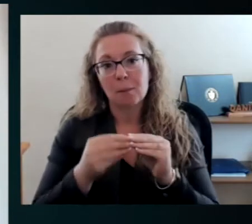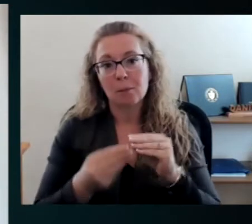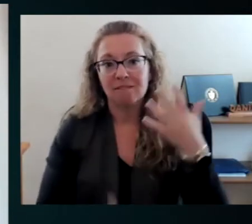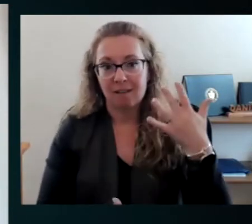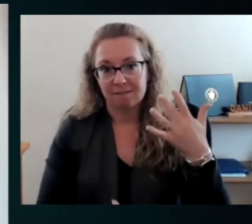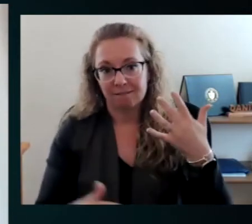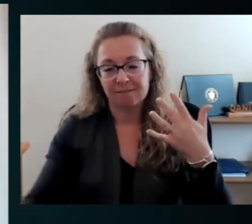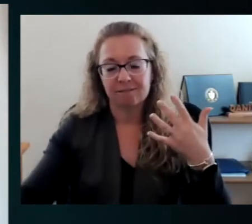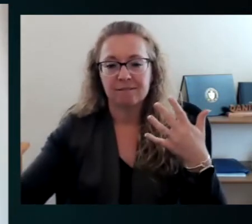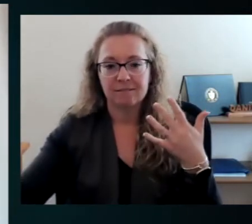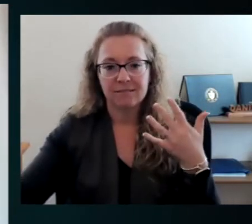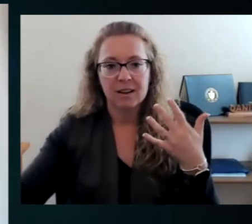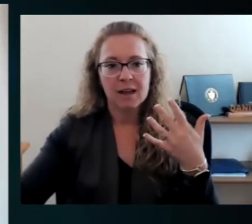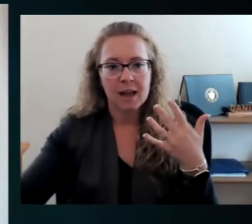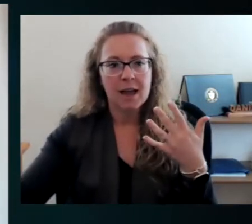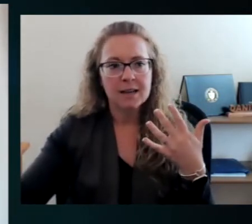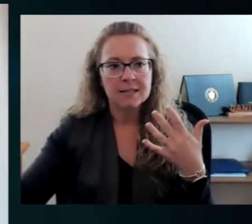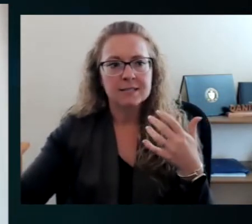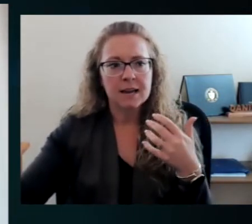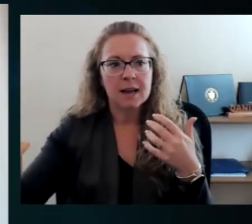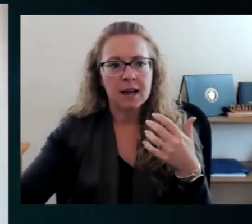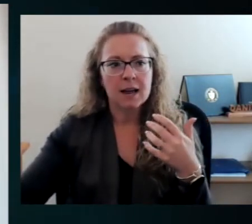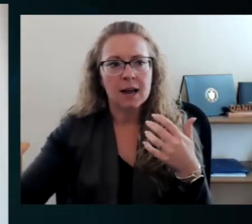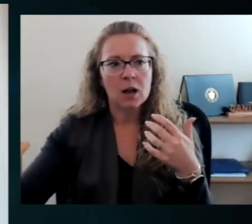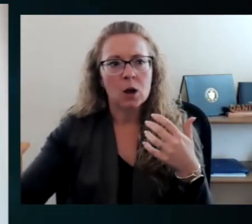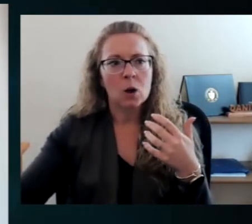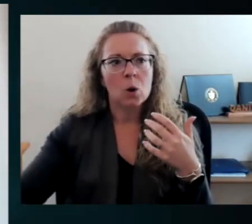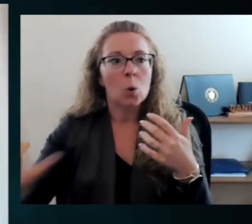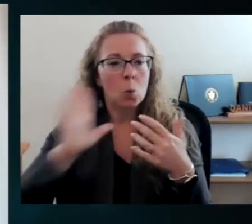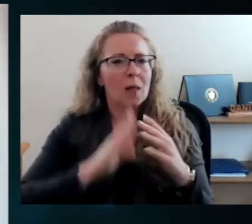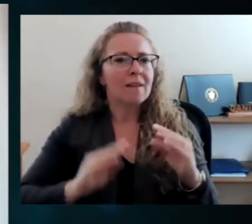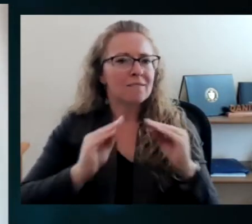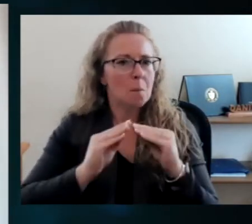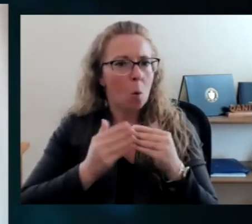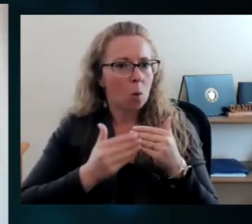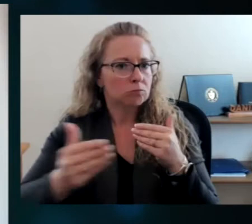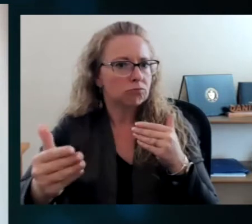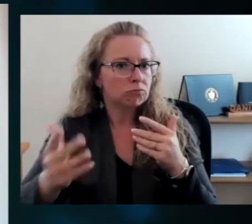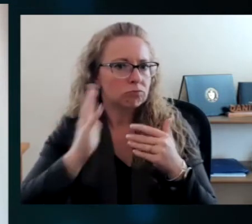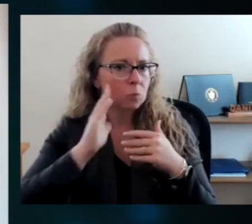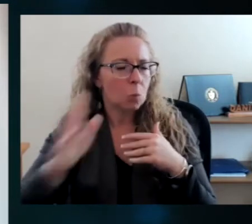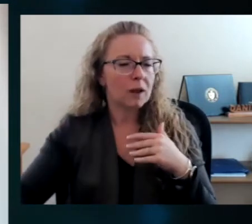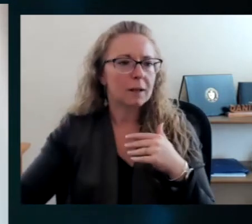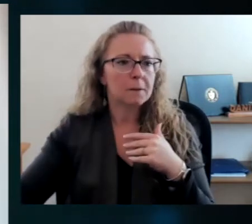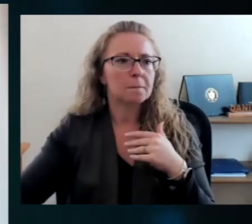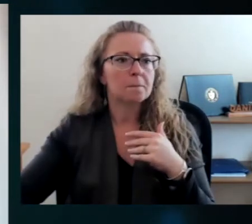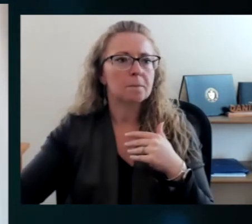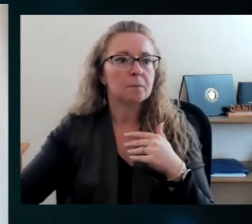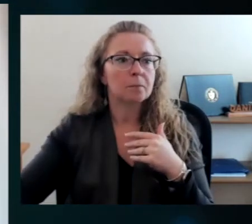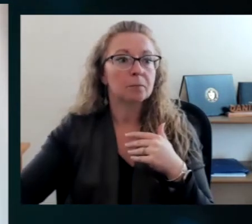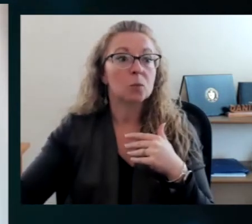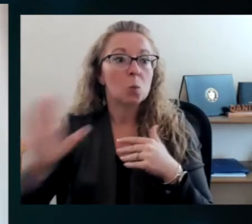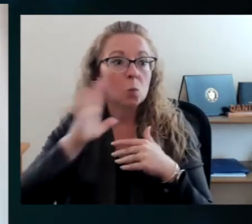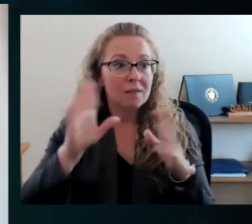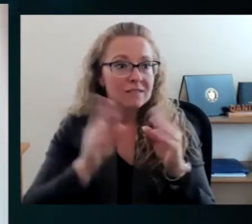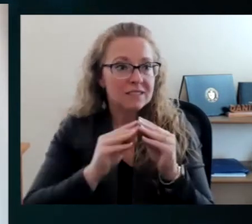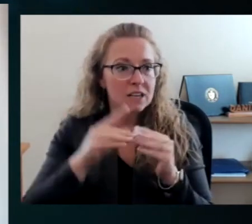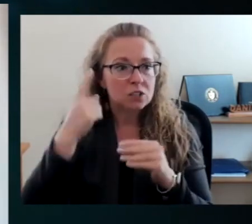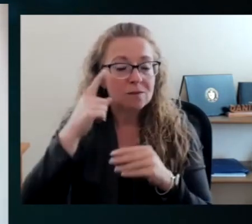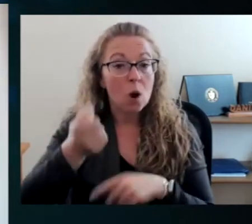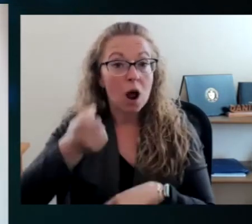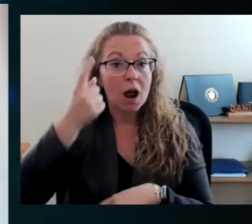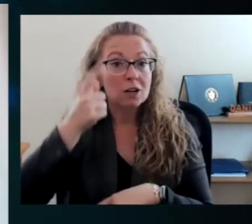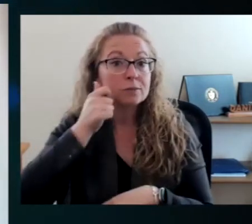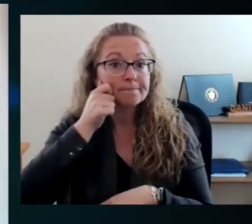And we're going to have a couple more. So we are going to have a session on understanding race and